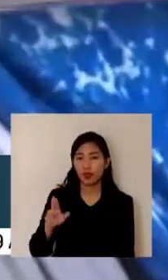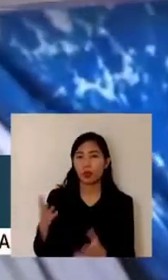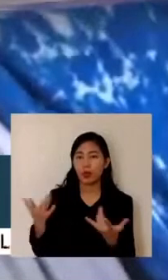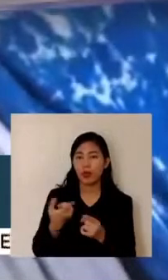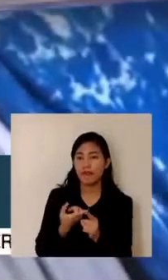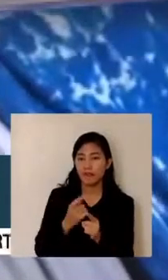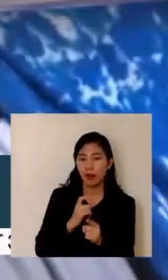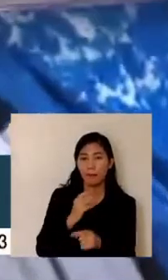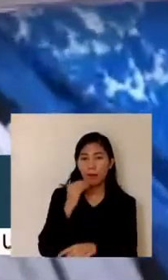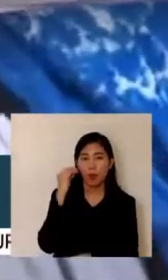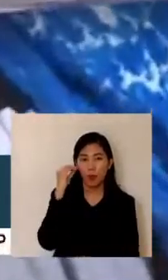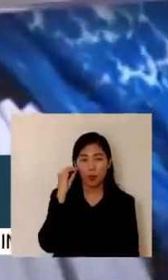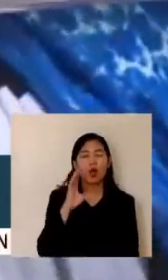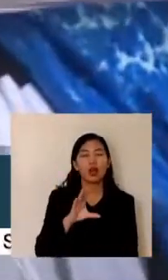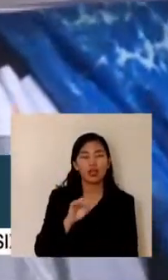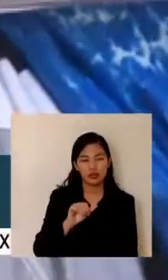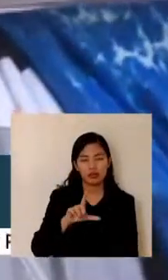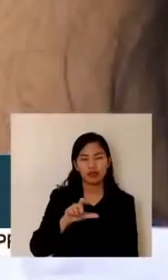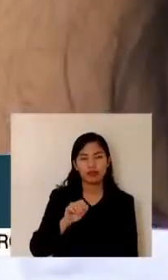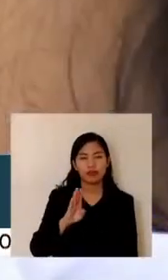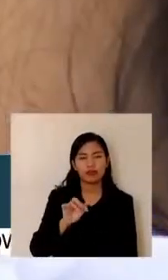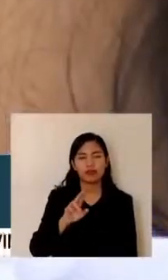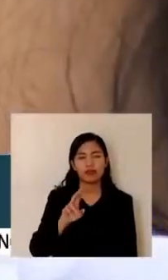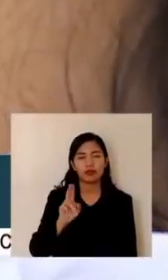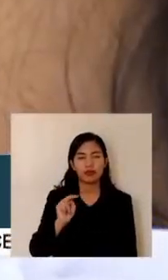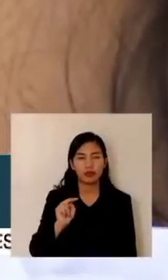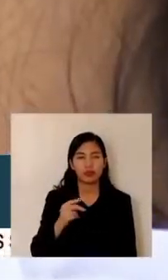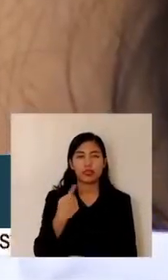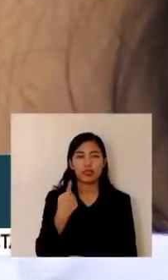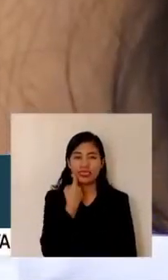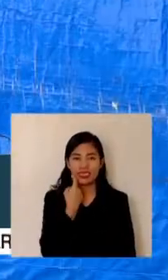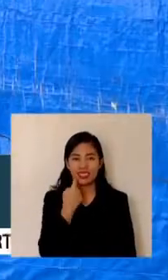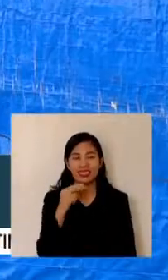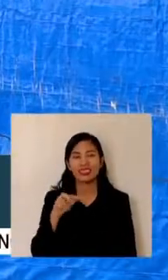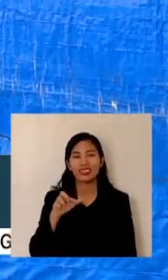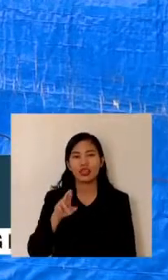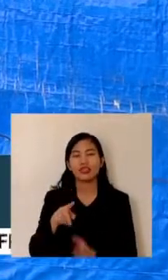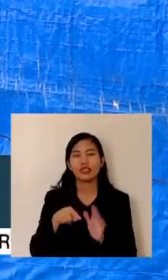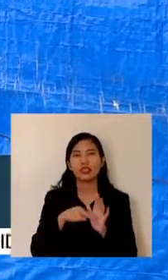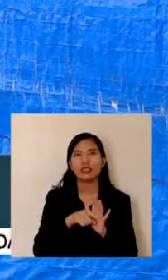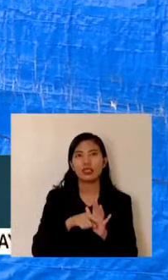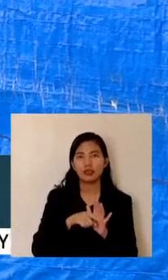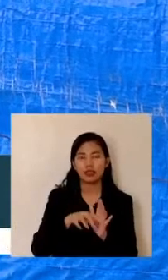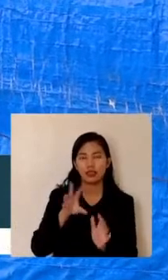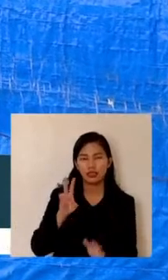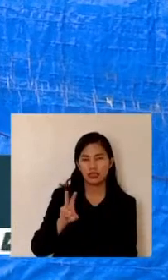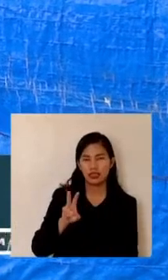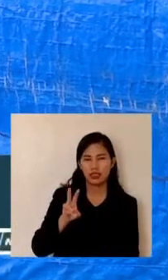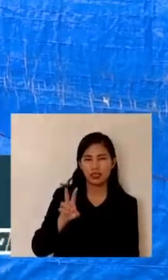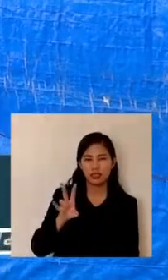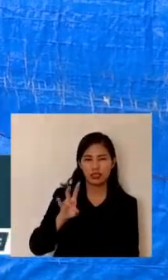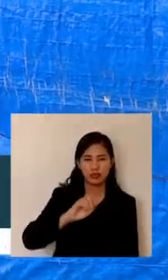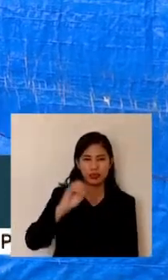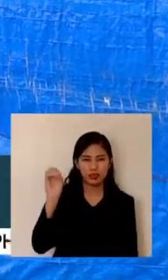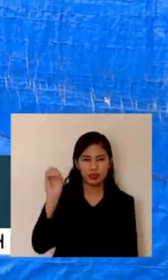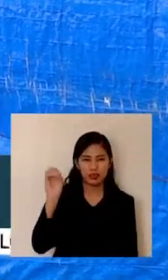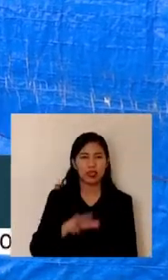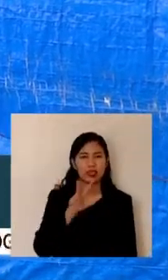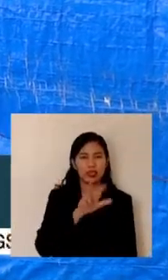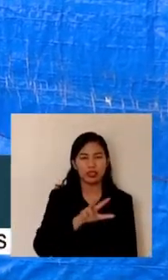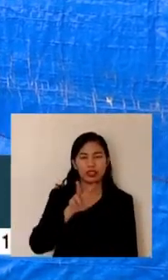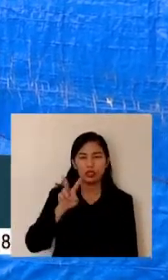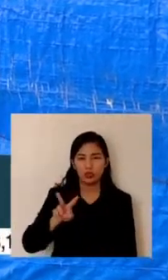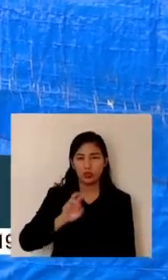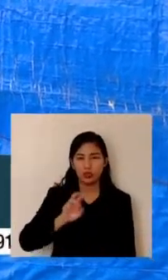As of Thursday, Metro Manila has a negative 67% growth rate and 32% utilization in